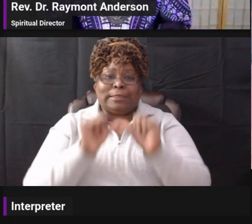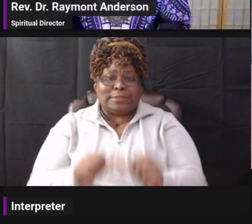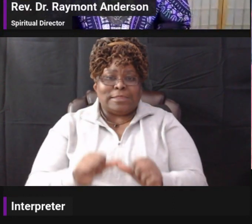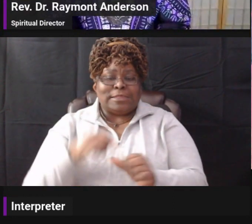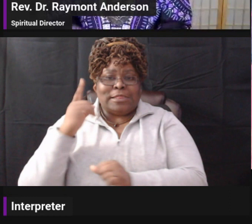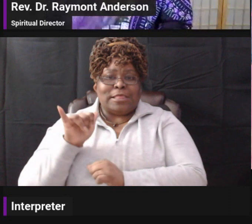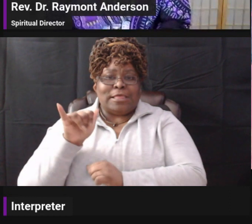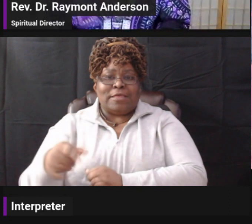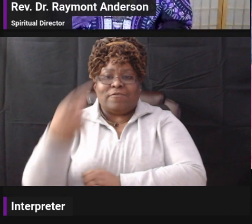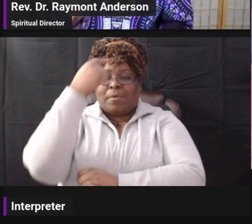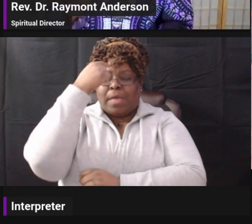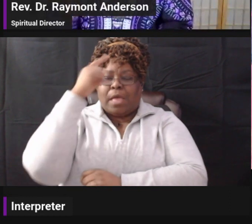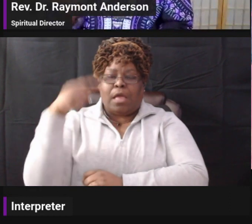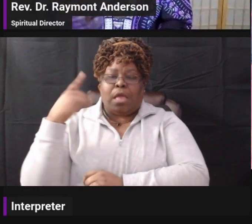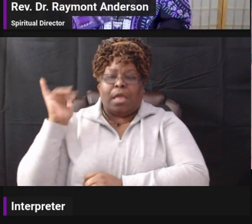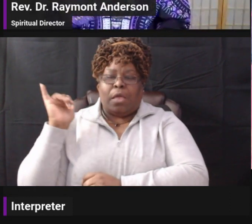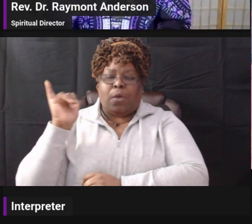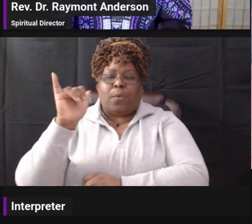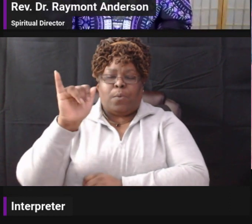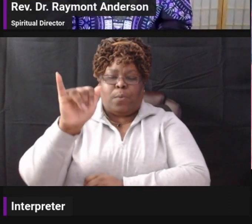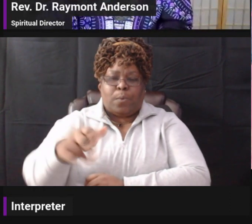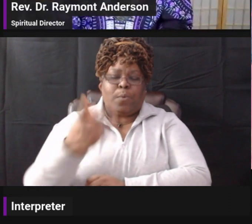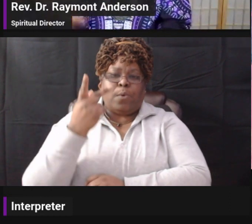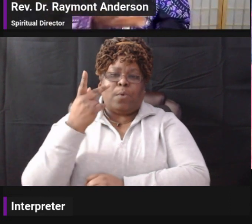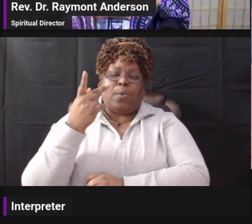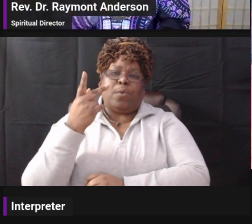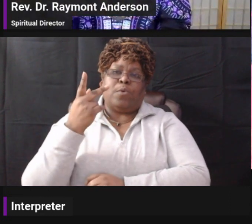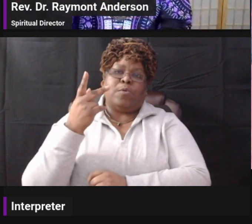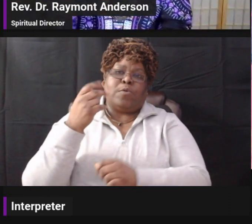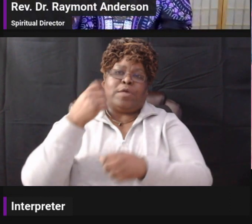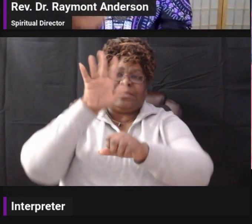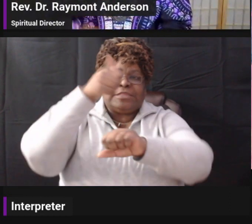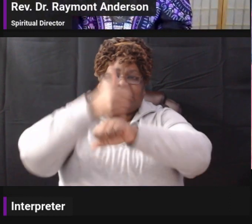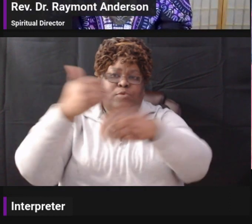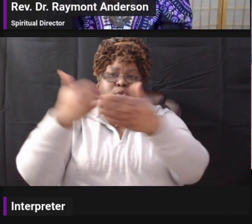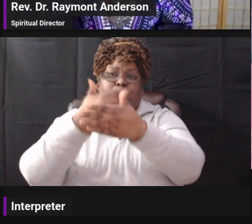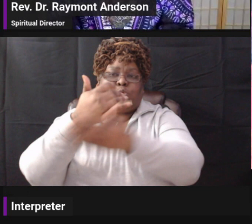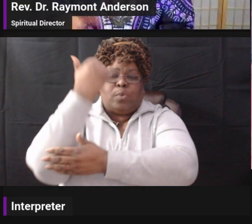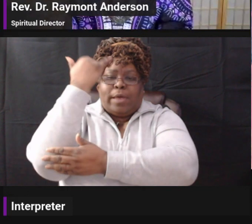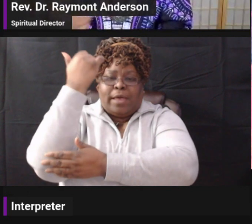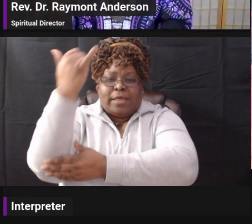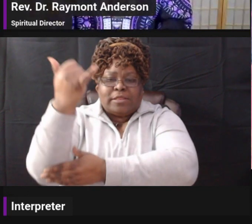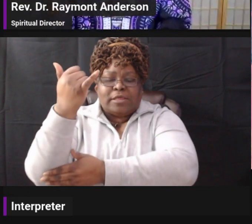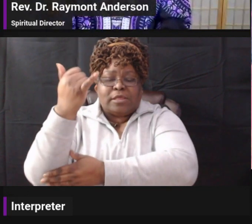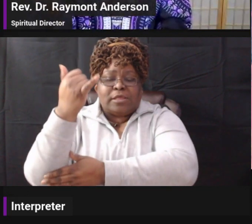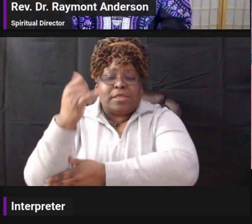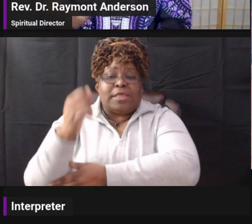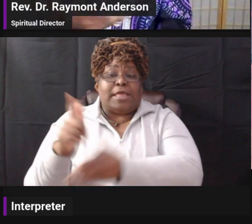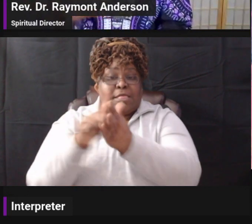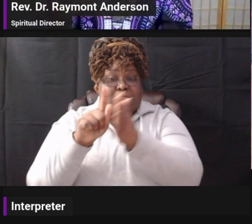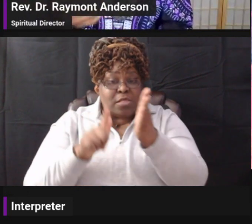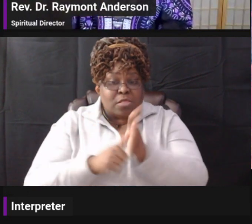permanent. The infinite mind is forever conceiving new ideas, and the infinite